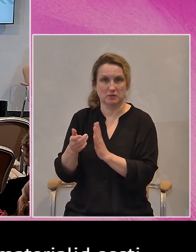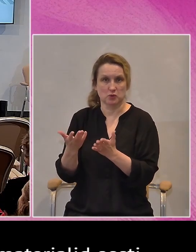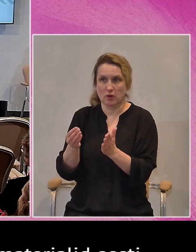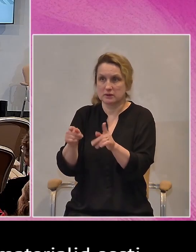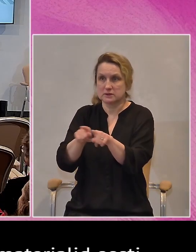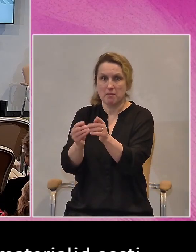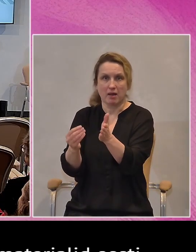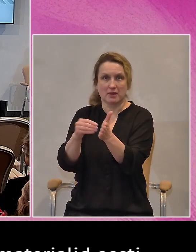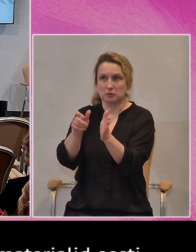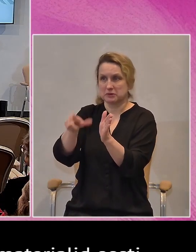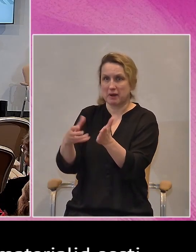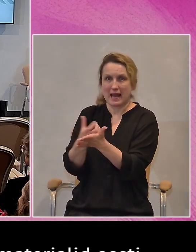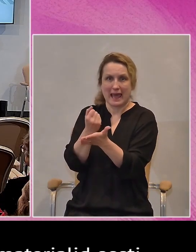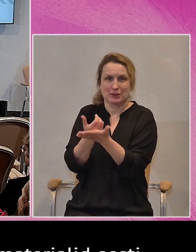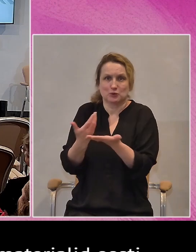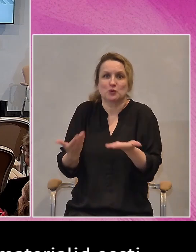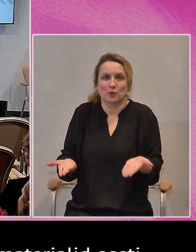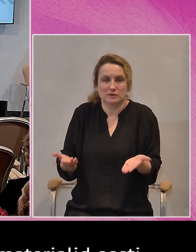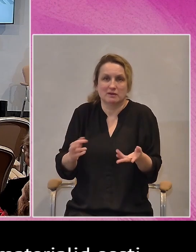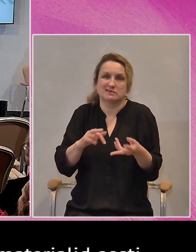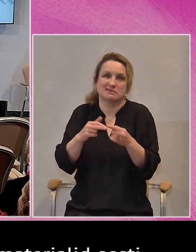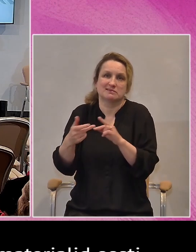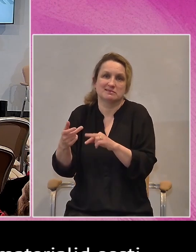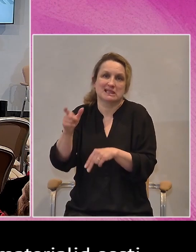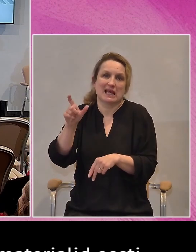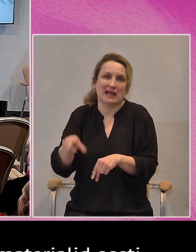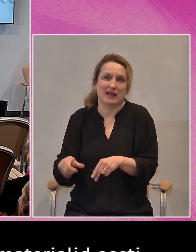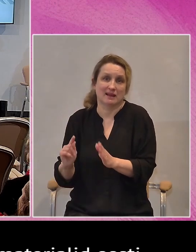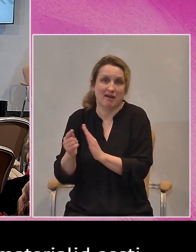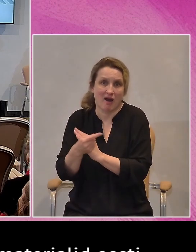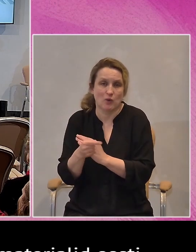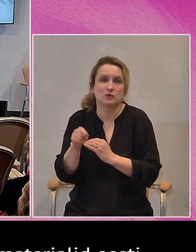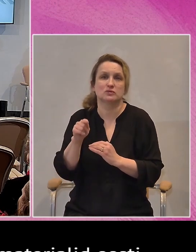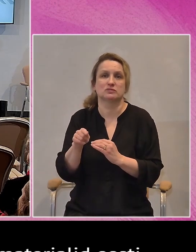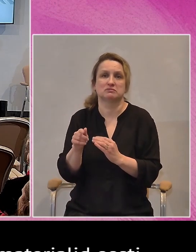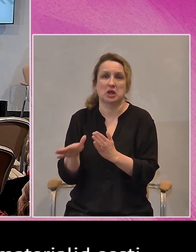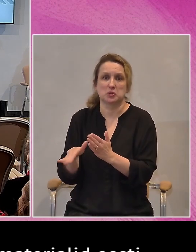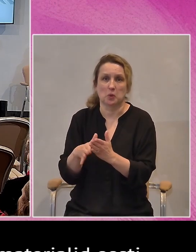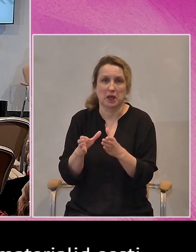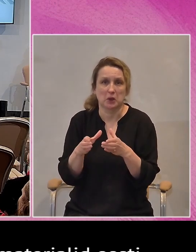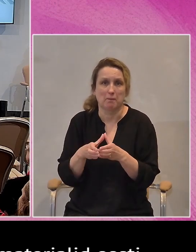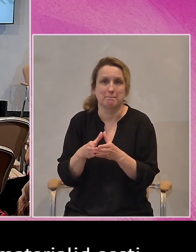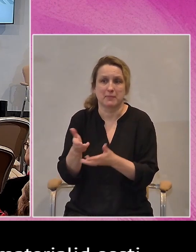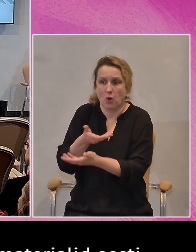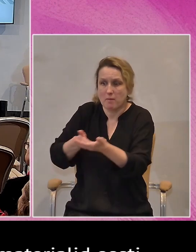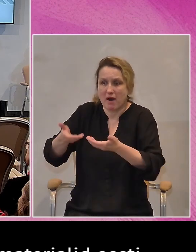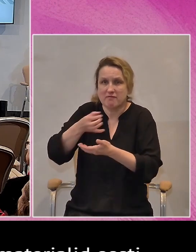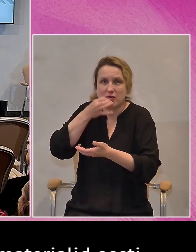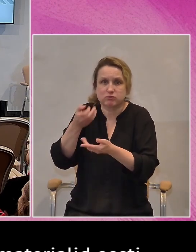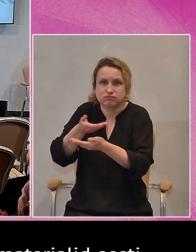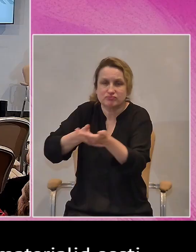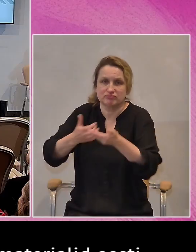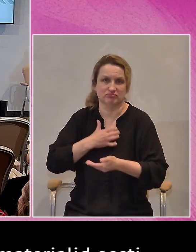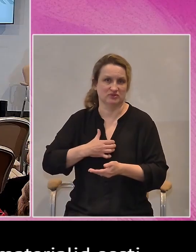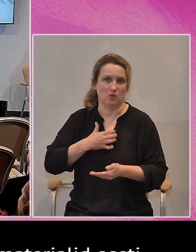Elis through the geneticist. Otherwise, I wouldn't have found a person with the same diagnosis. And this is